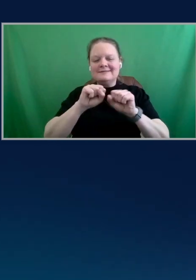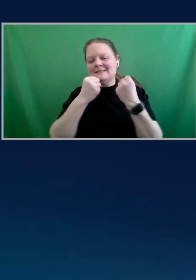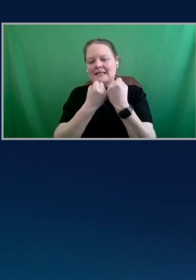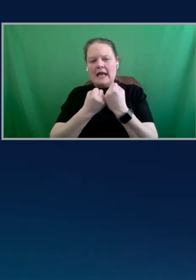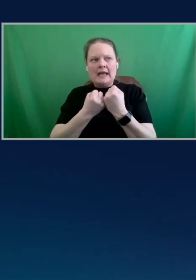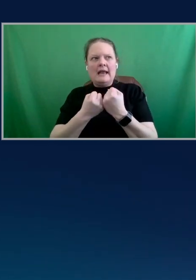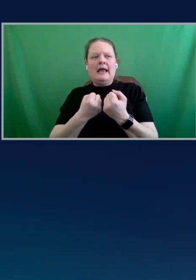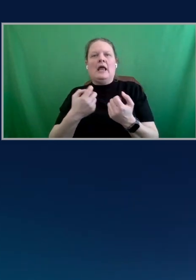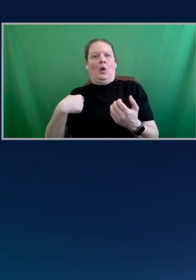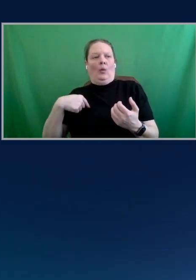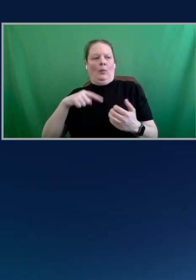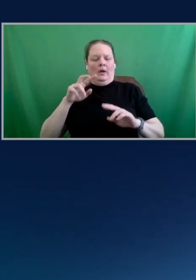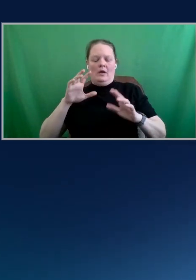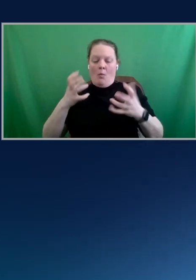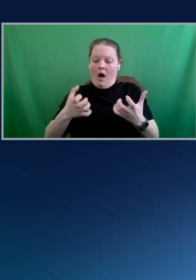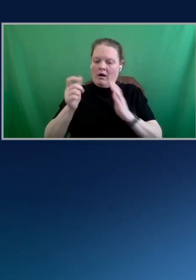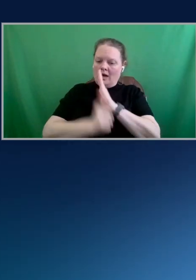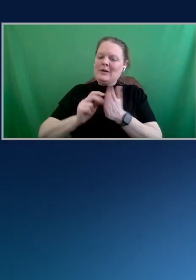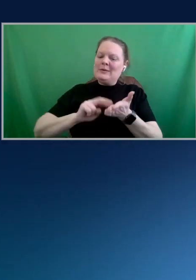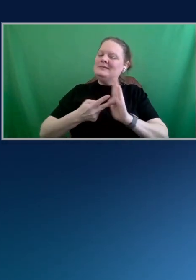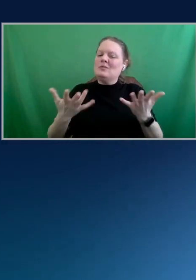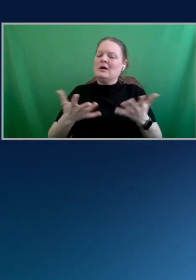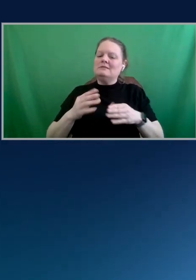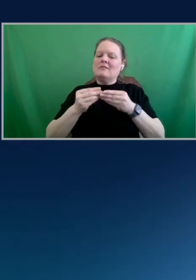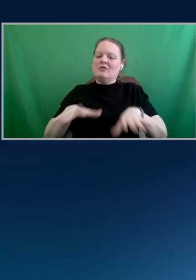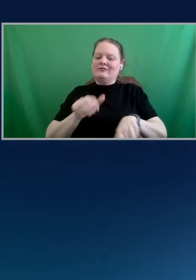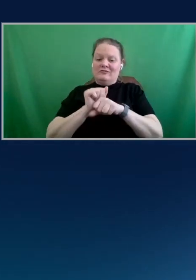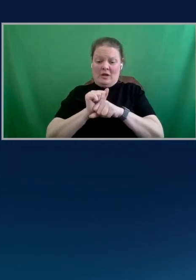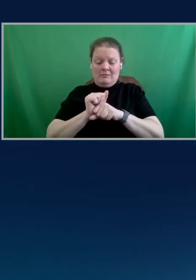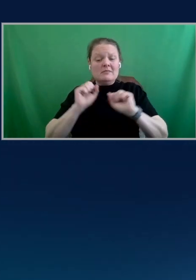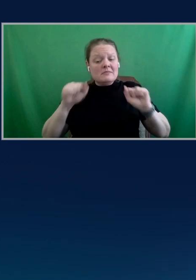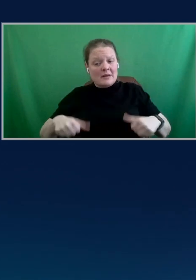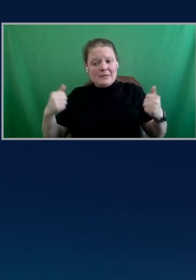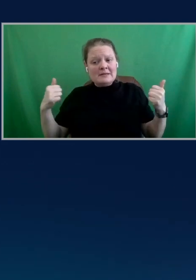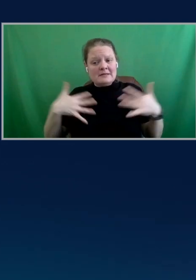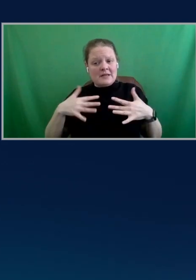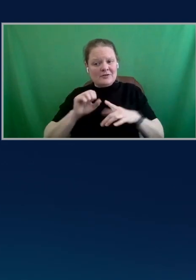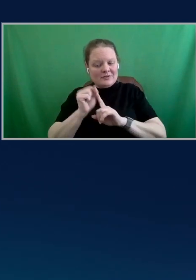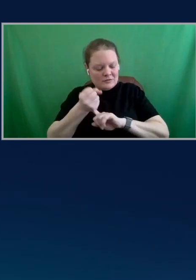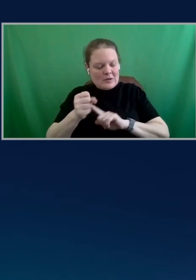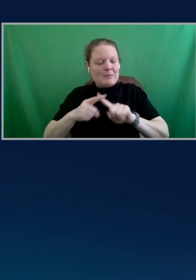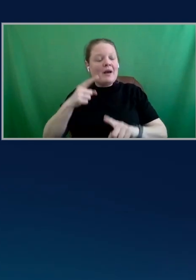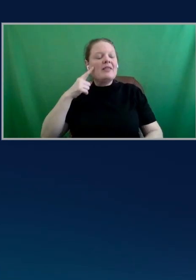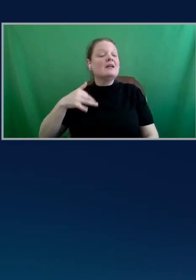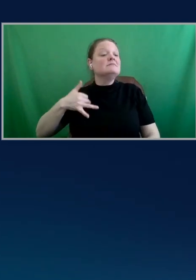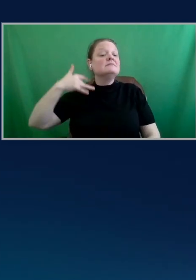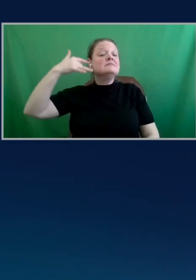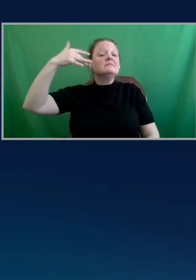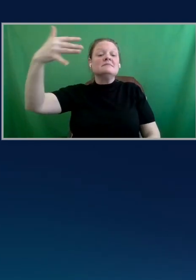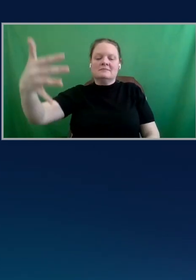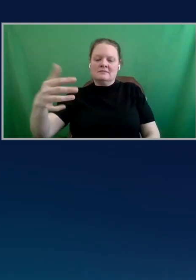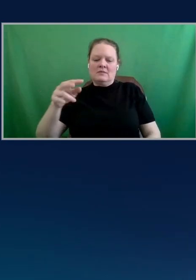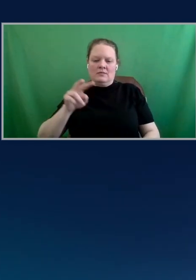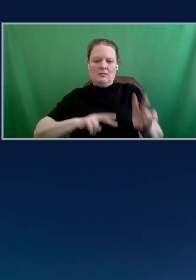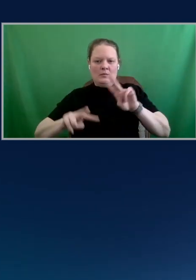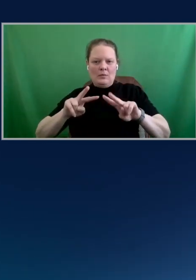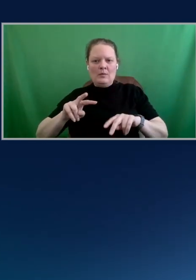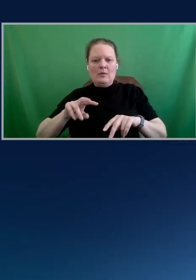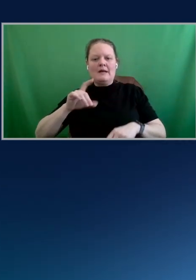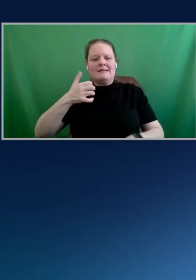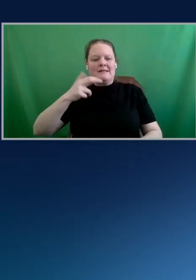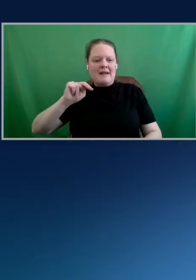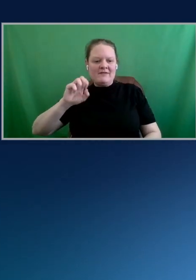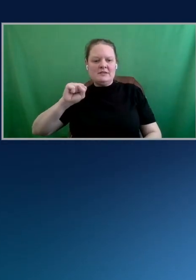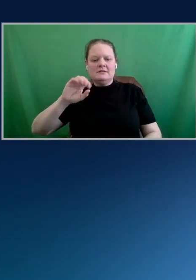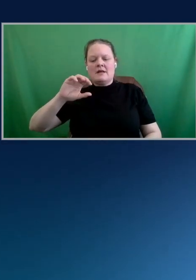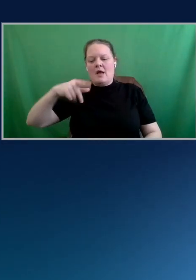so it can be scary. But I do think in the long term, when you look at the Jevans Paradox world, which means as things